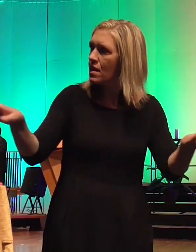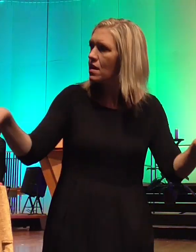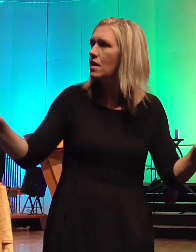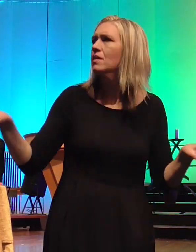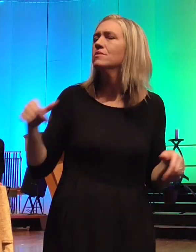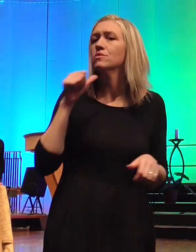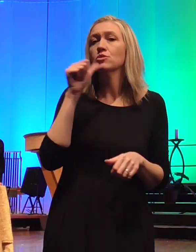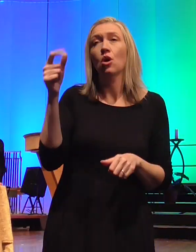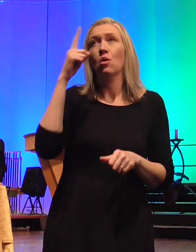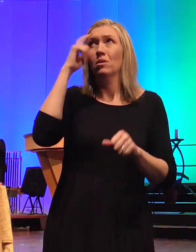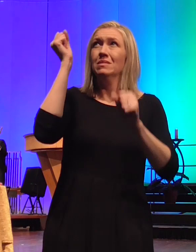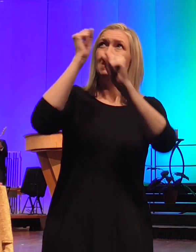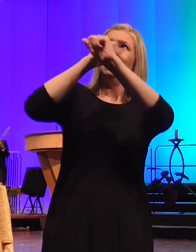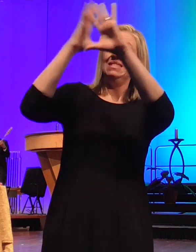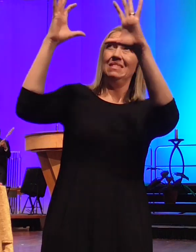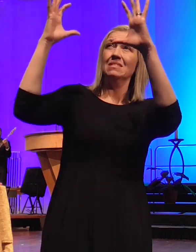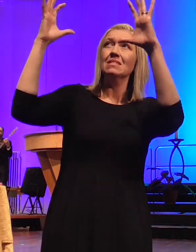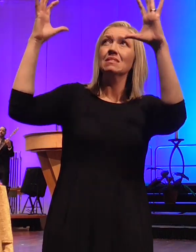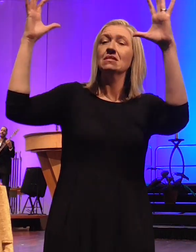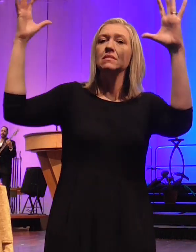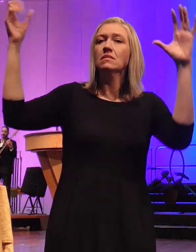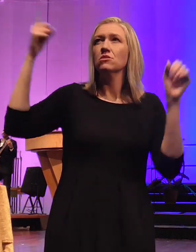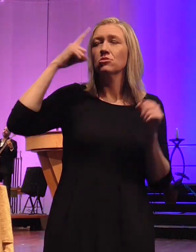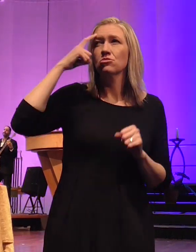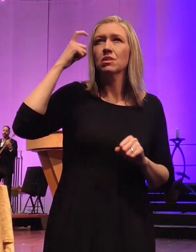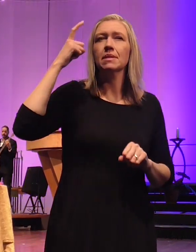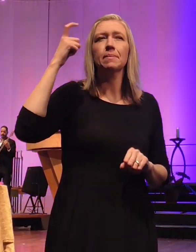Hey now, don't dream.